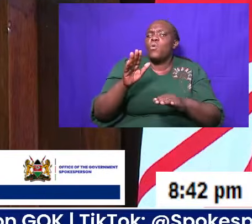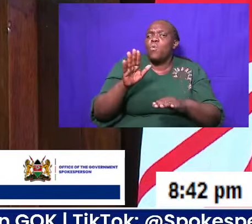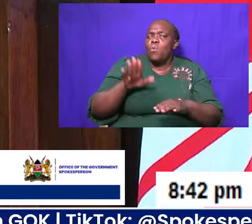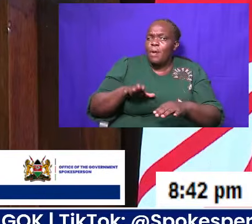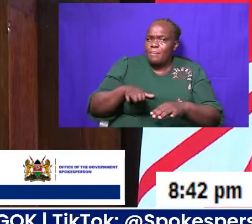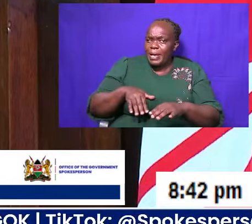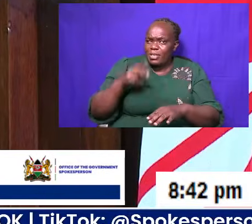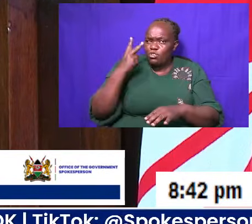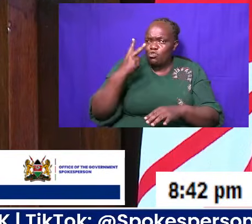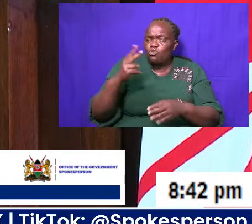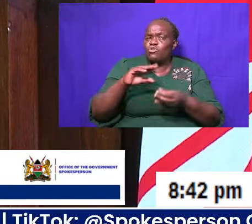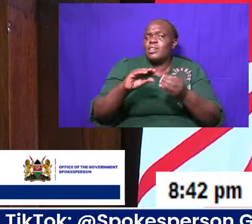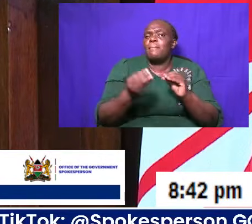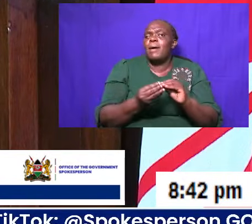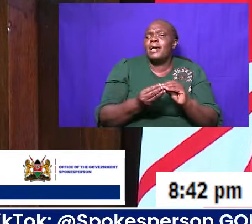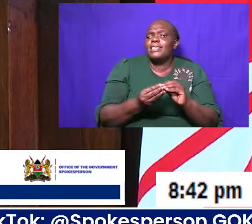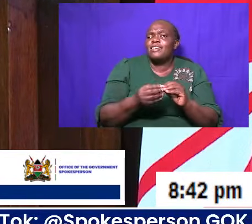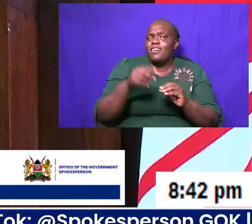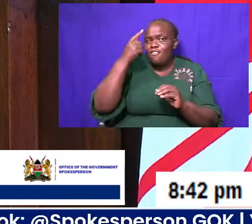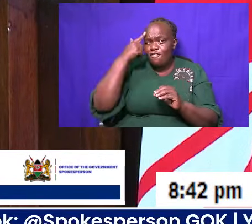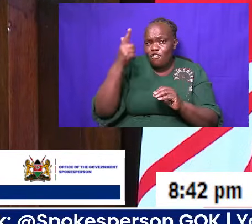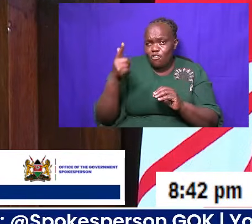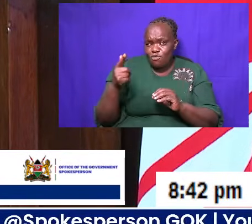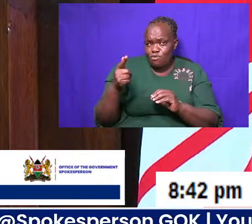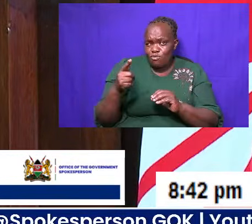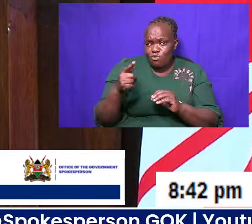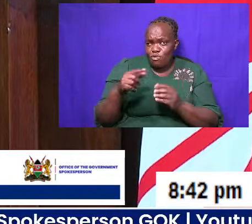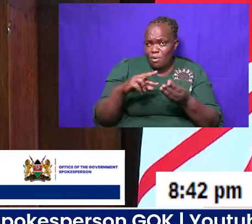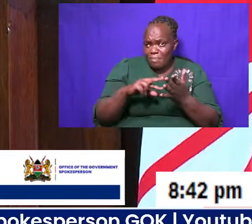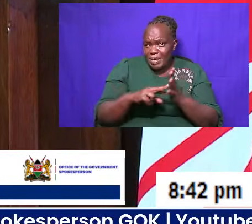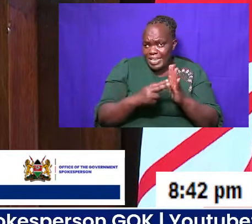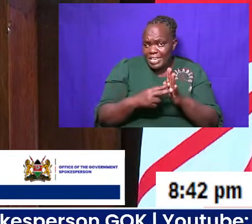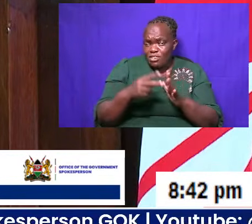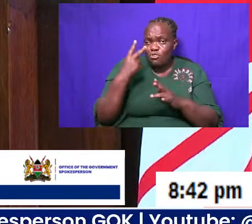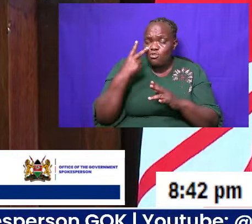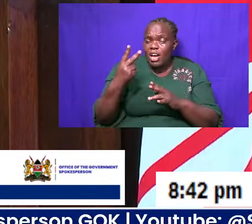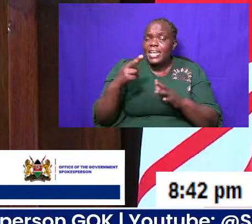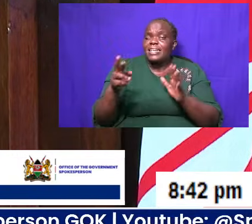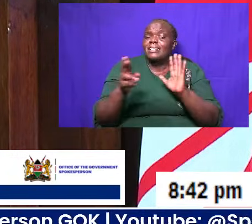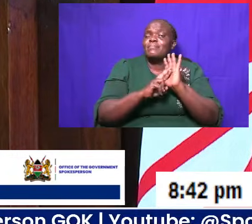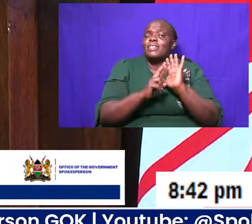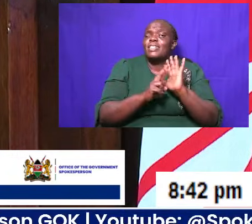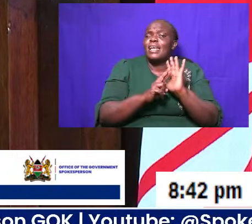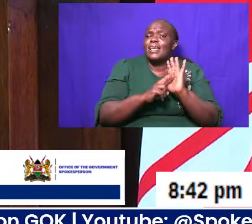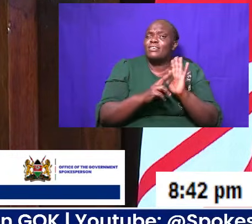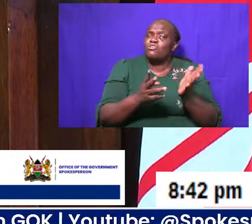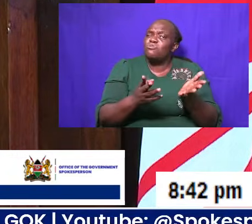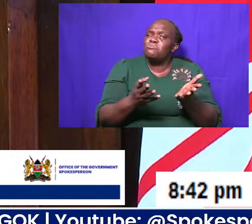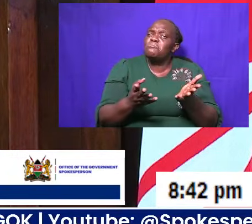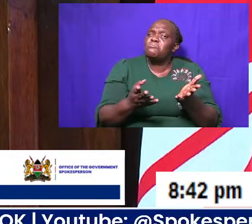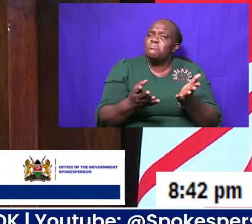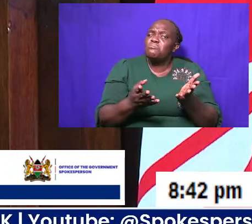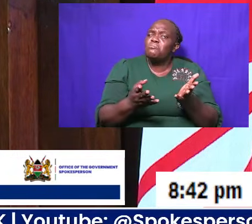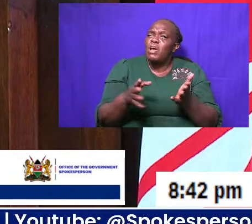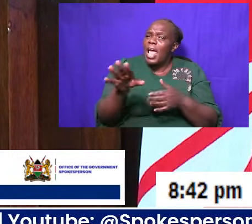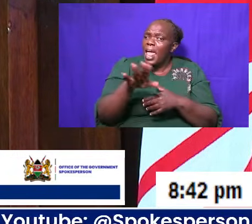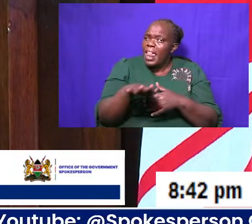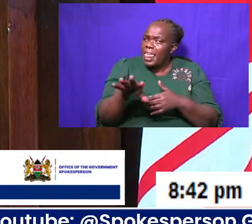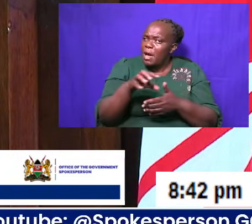look at the statistics, Spox, I mean, if you're looking at representation, whether it is in